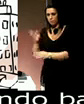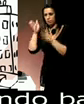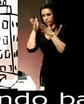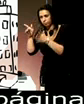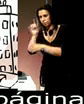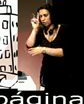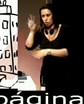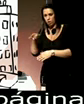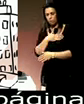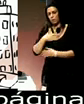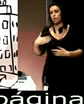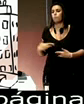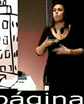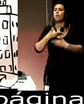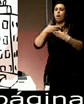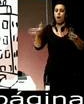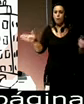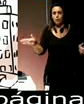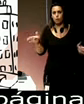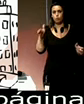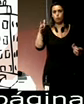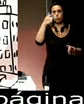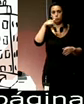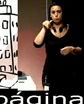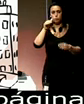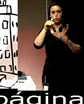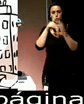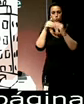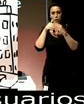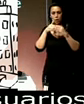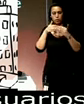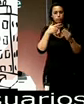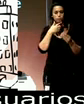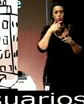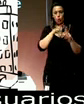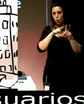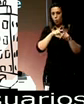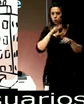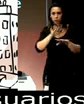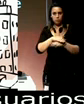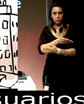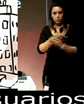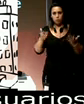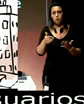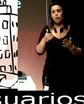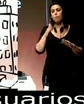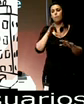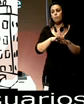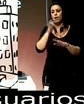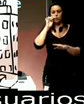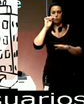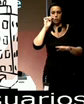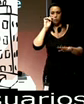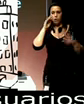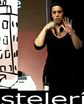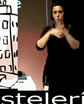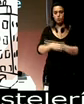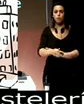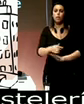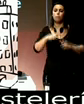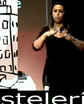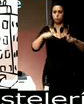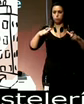businessmen, because we want to make from this web page a useful tool in order